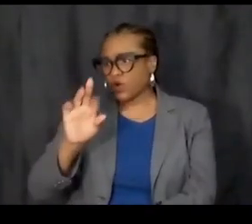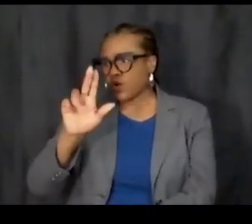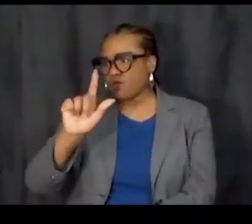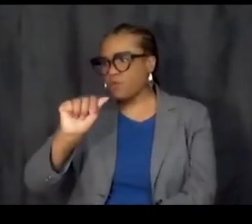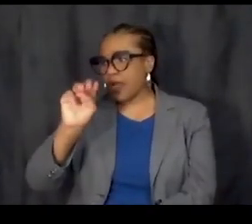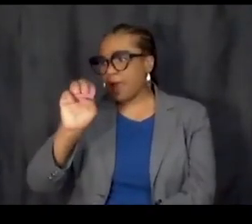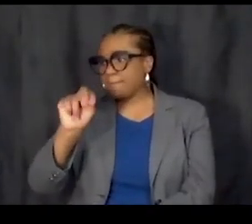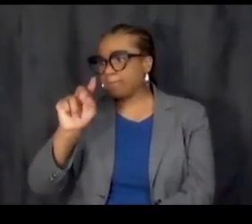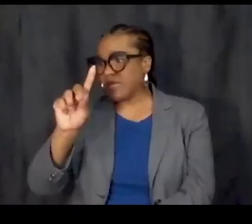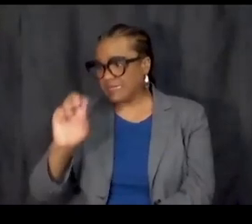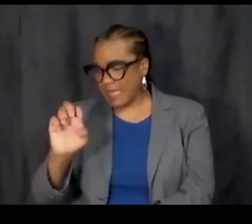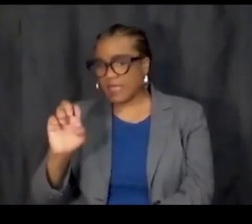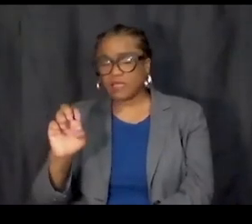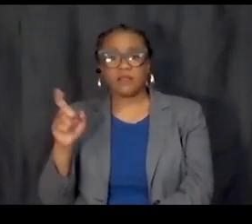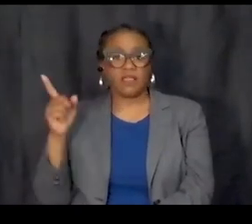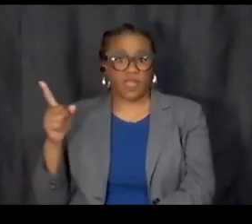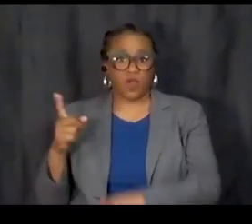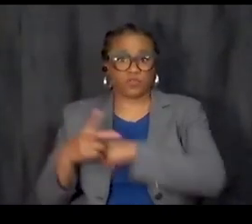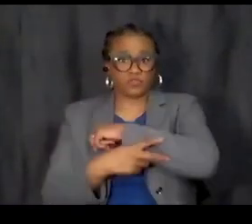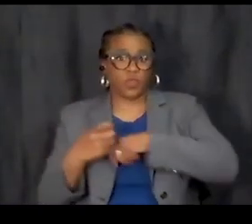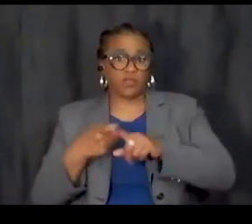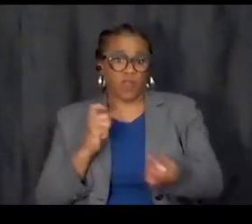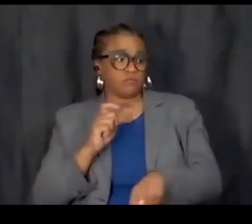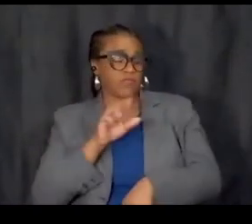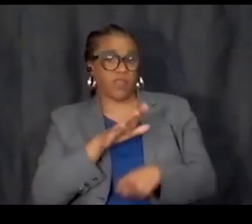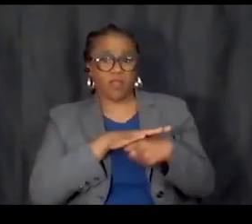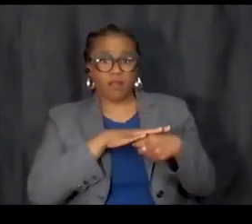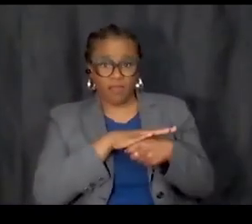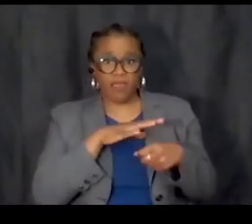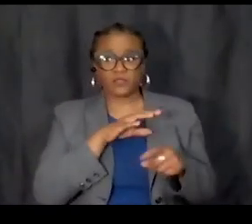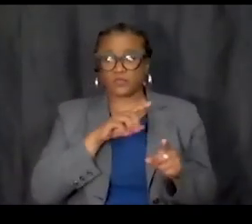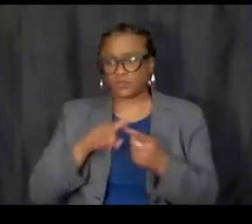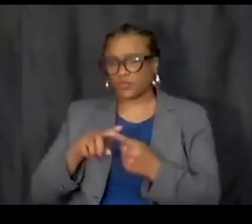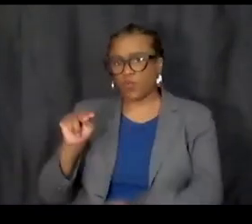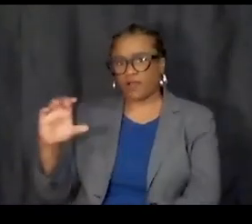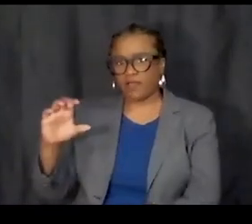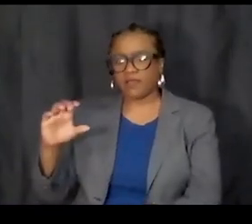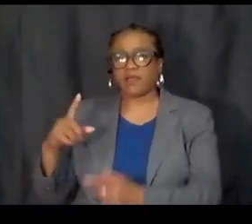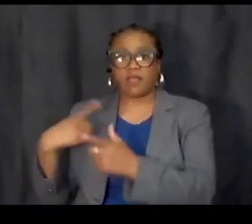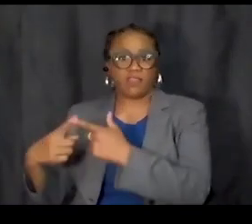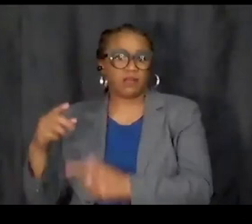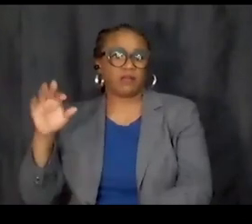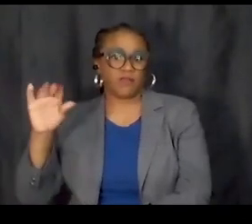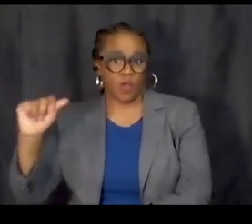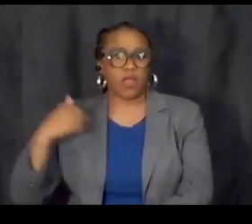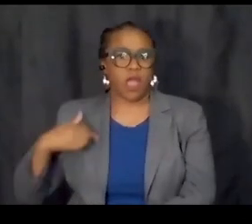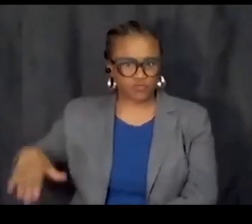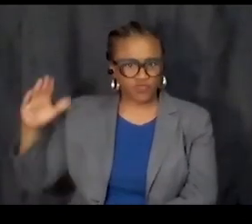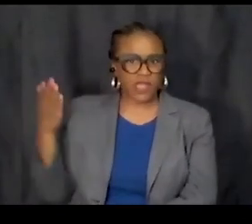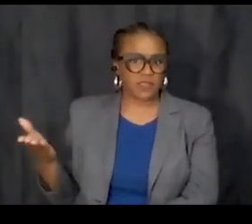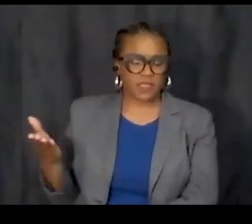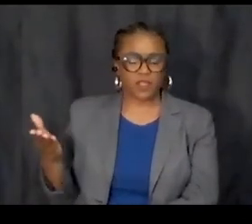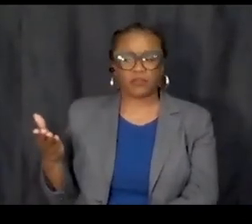Timne people, who were trafficked from Guinea-Bissau and Sierra Leone to North Carolina and then to Florida, where I was raised,